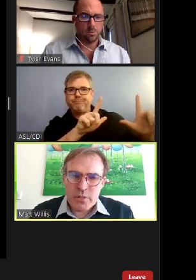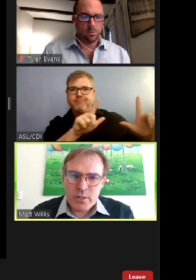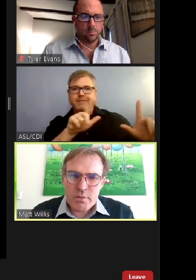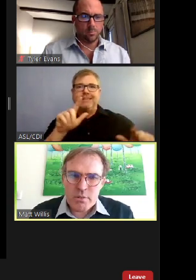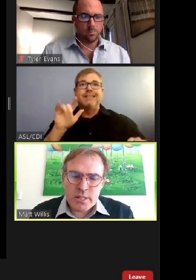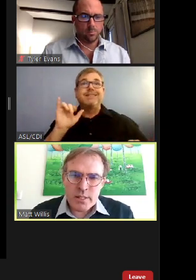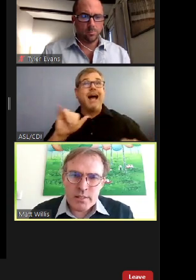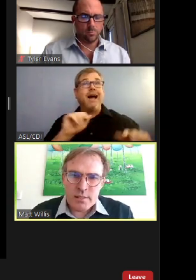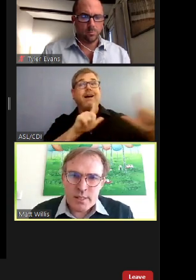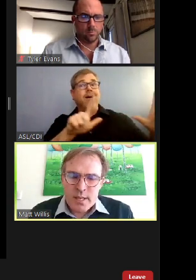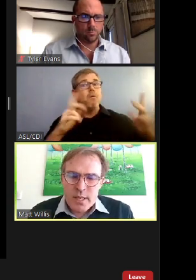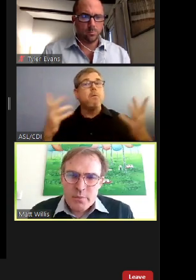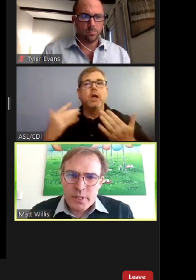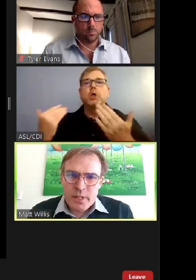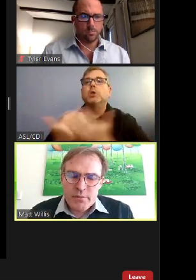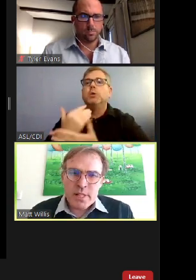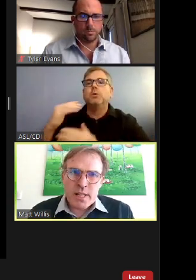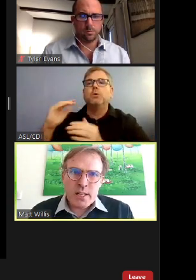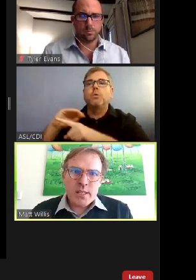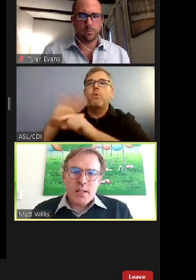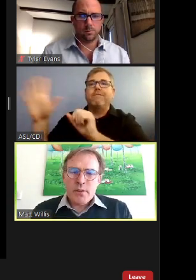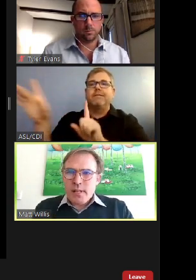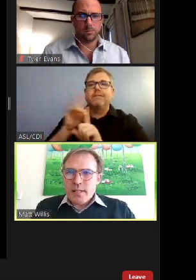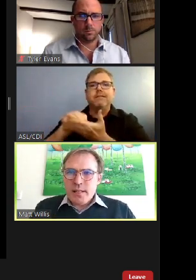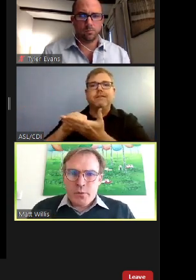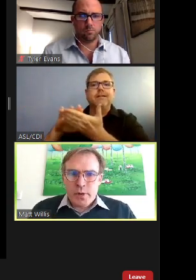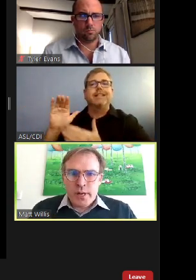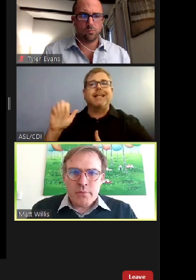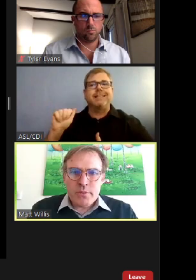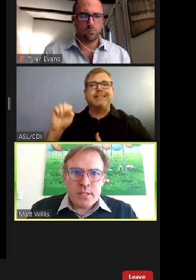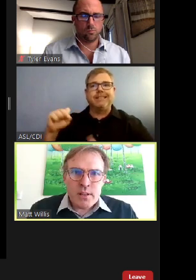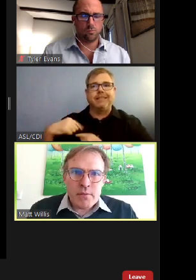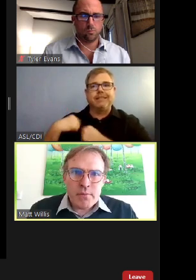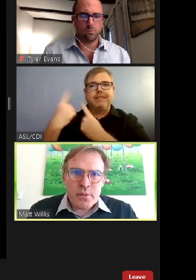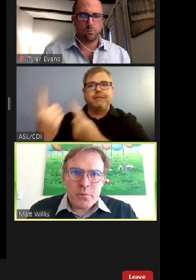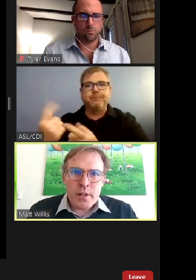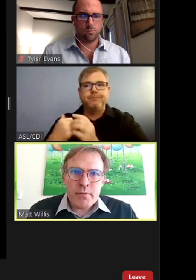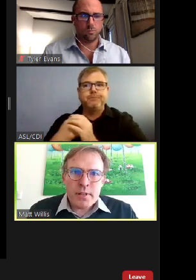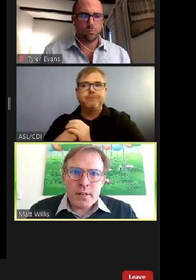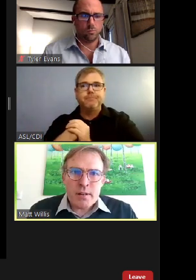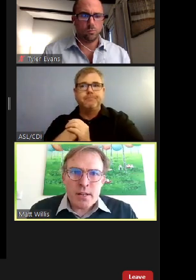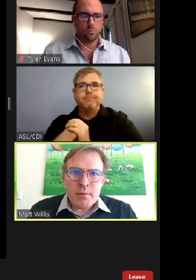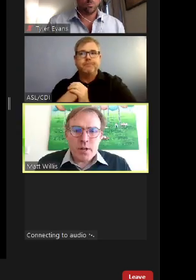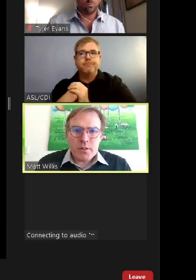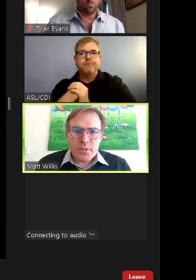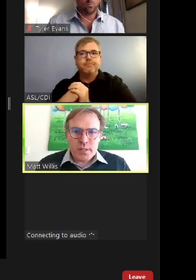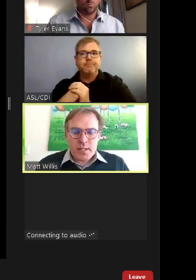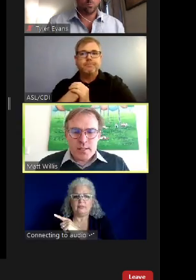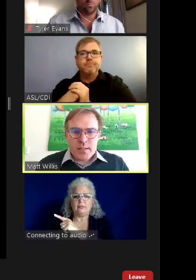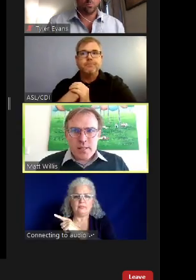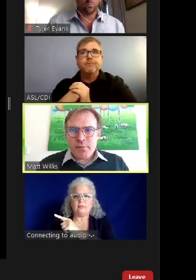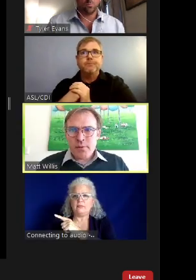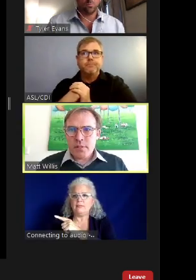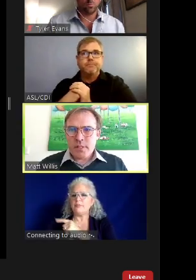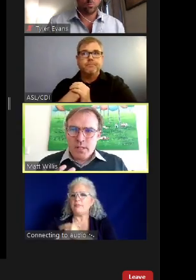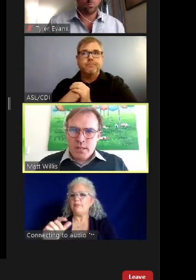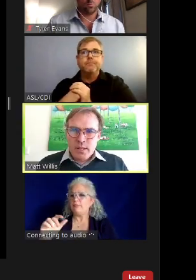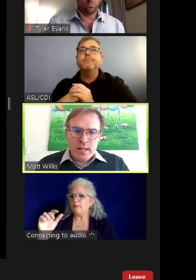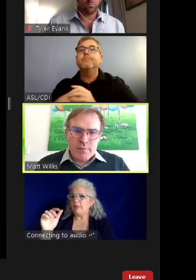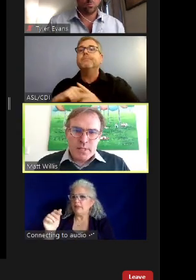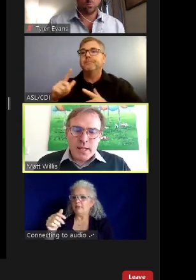And what it shows is really three distinct waves. That first wave in March that led to the